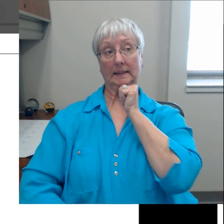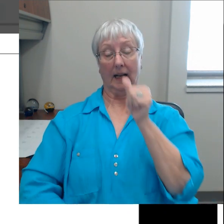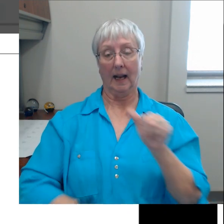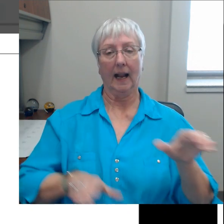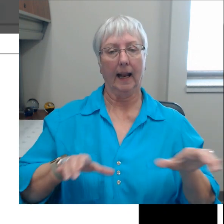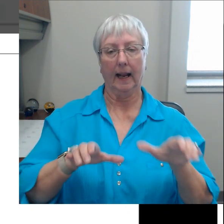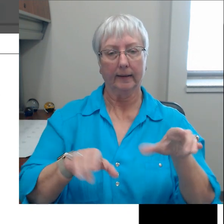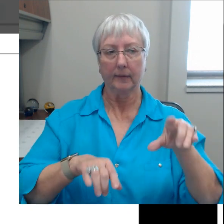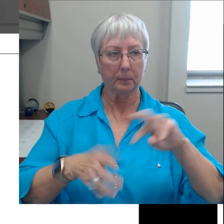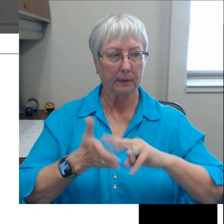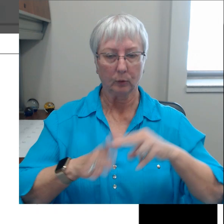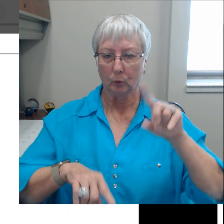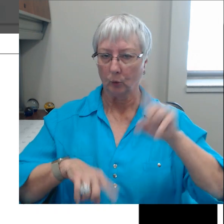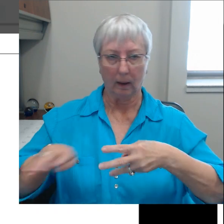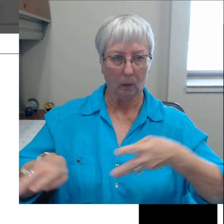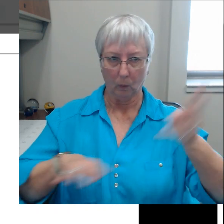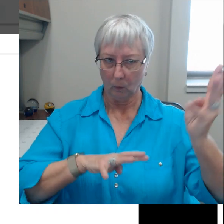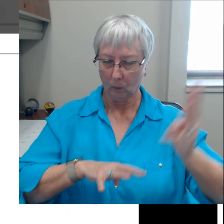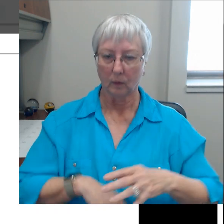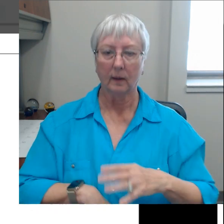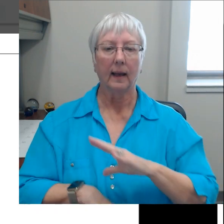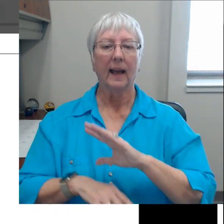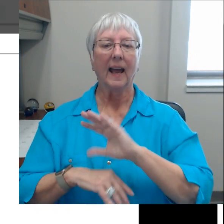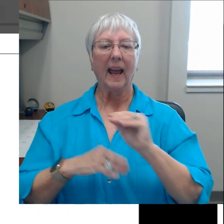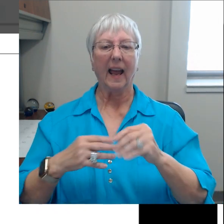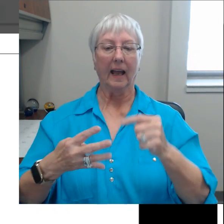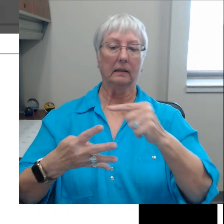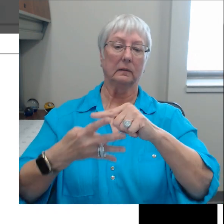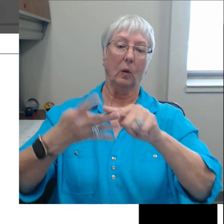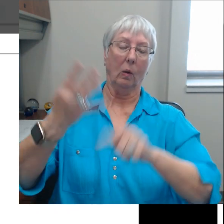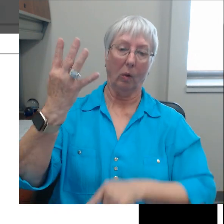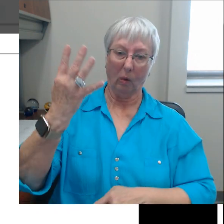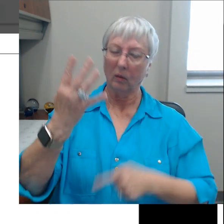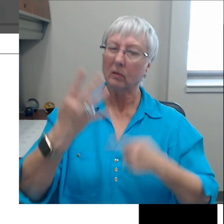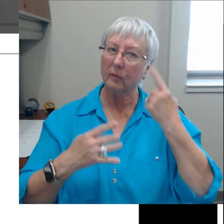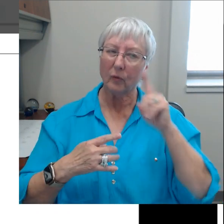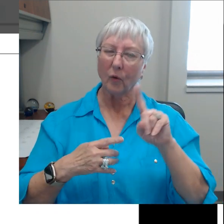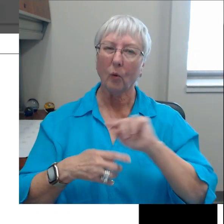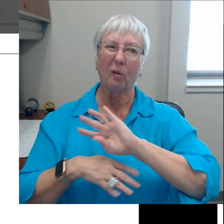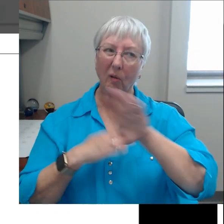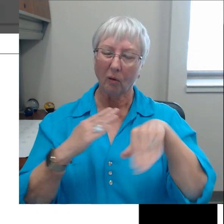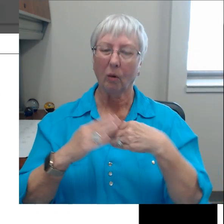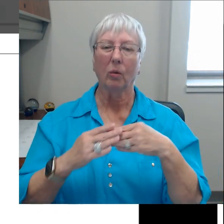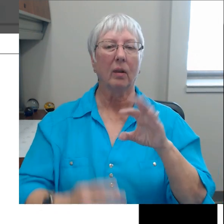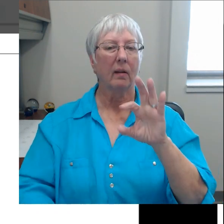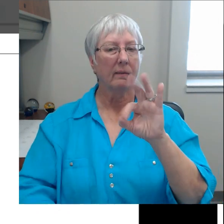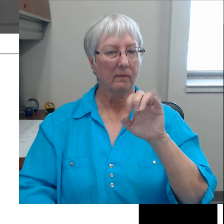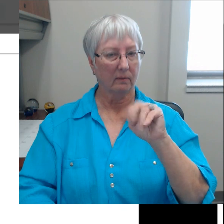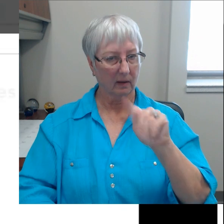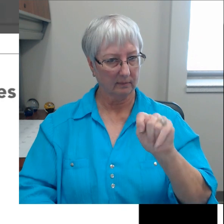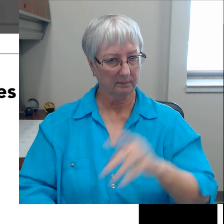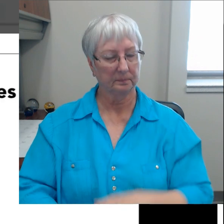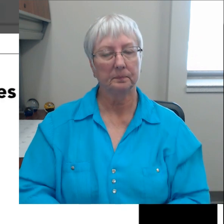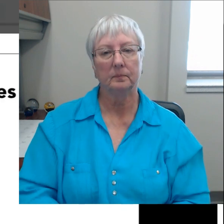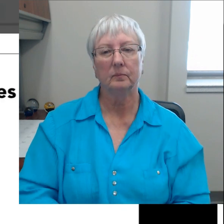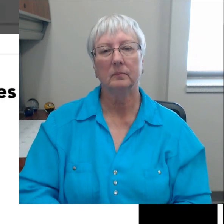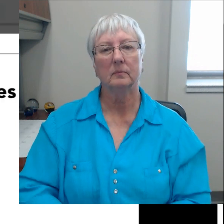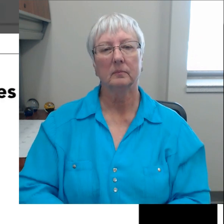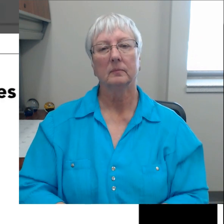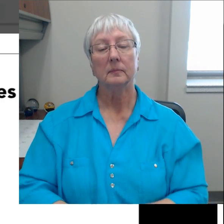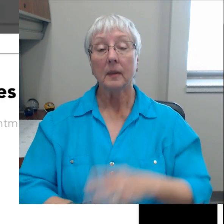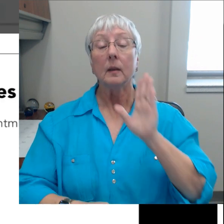all. And it will let us know all of the above for individual fonts, as well as the fonts overall on our page. Web Font Loader